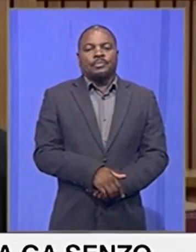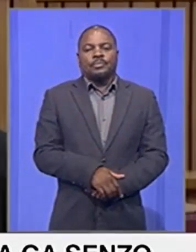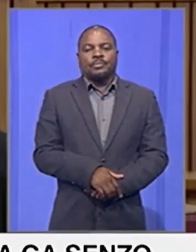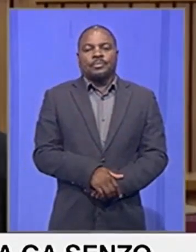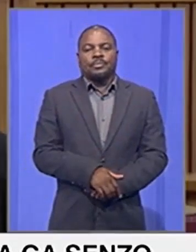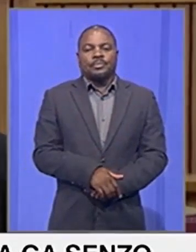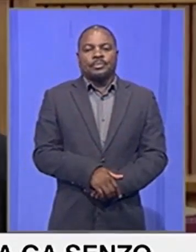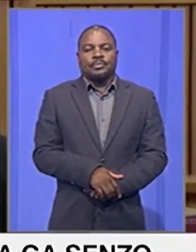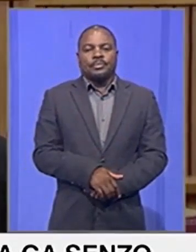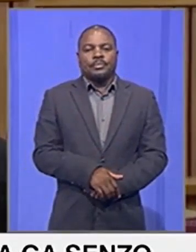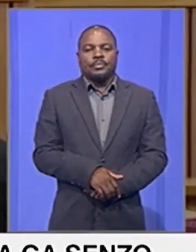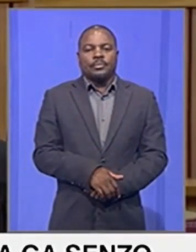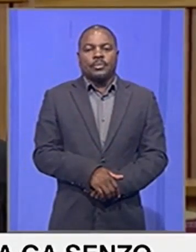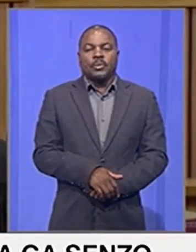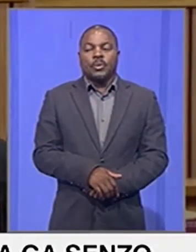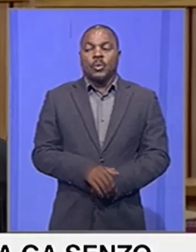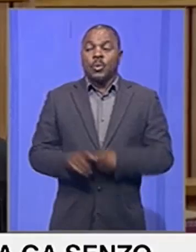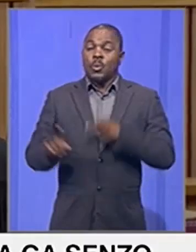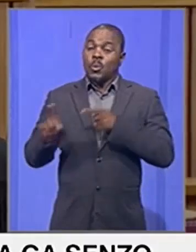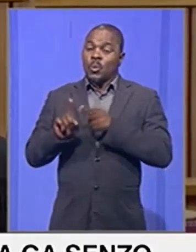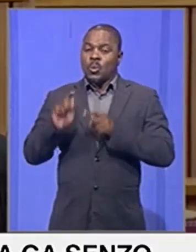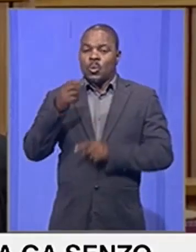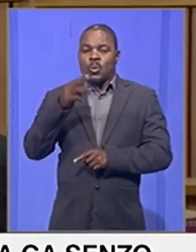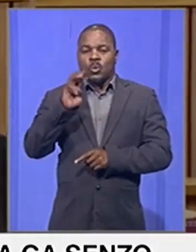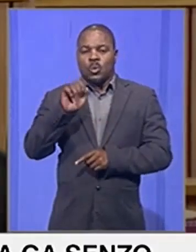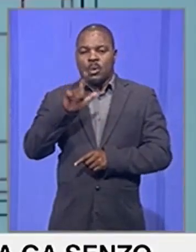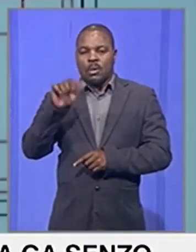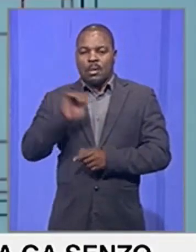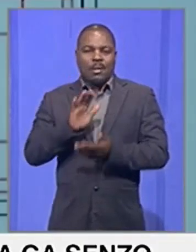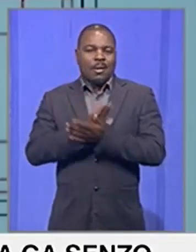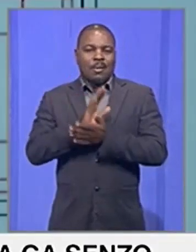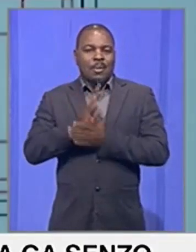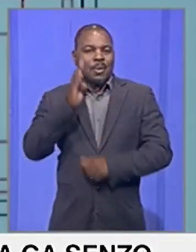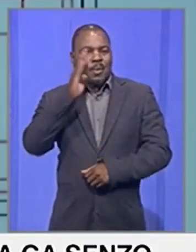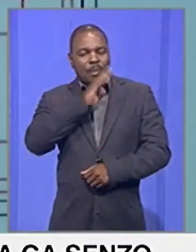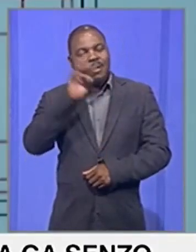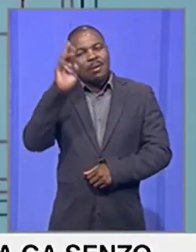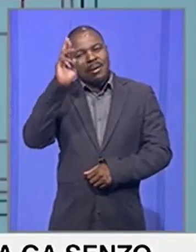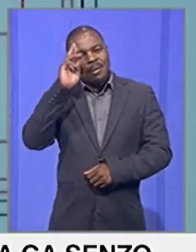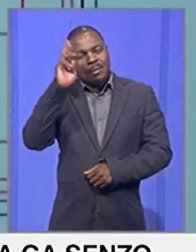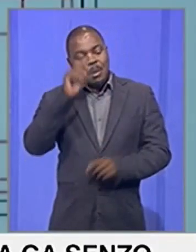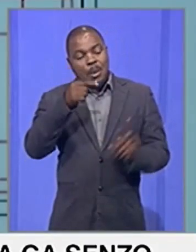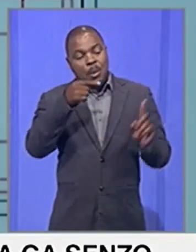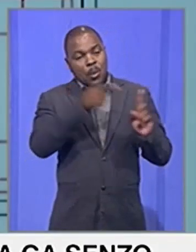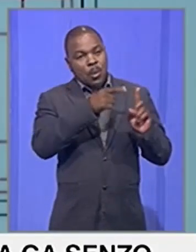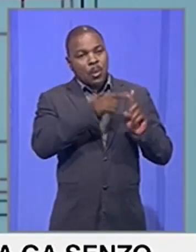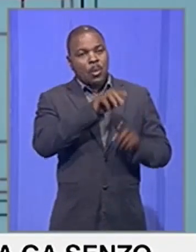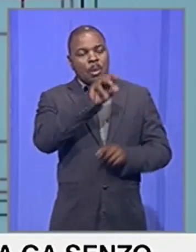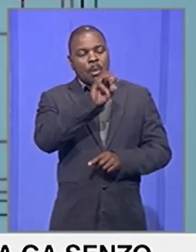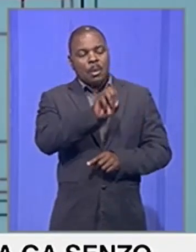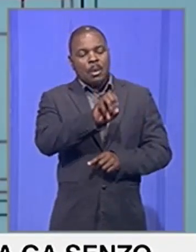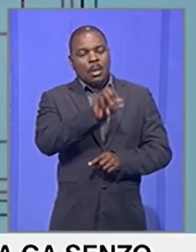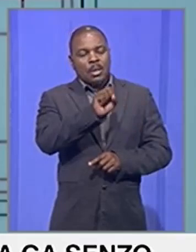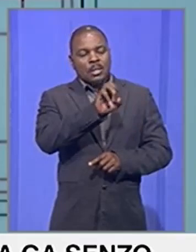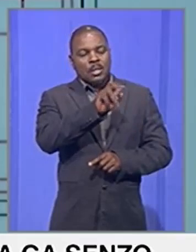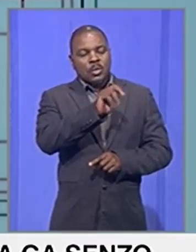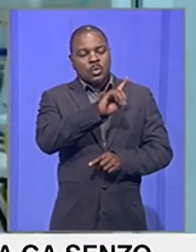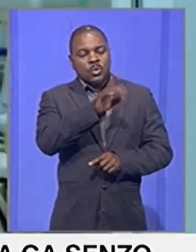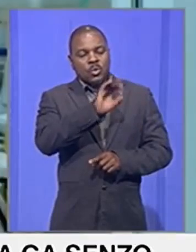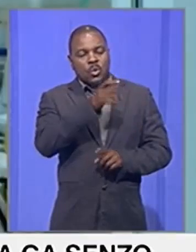After a gunshot, Thwala yo neng a bonagala a sa itumela o ne a gopola letsatsi leo Meyiwa a neng a thuntsiwa le go polawa ka